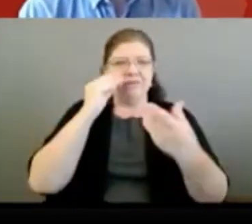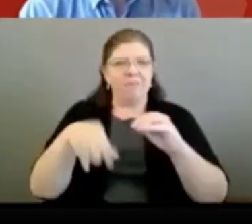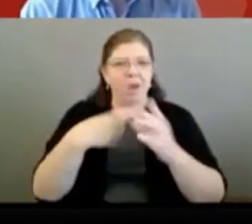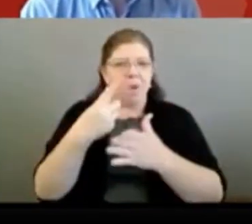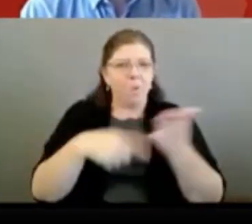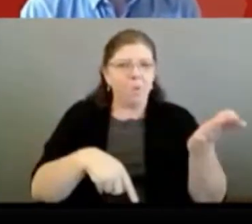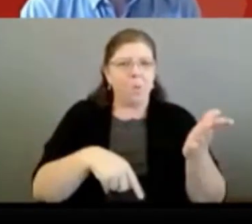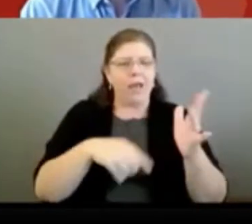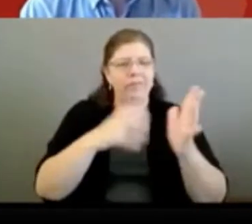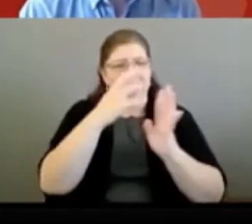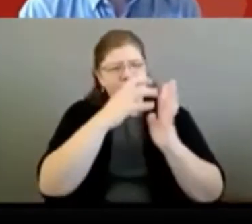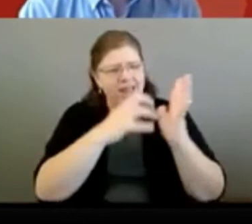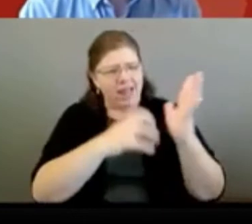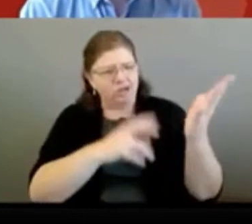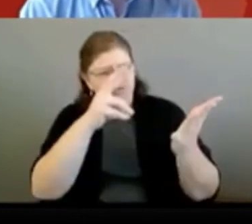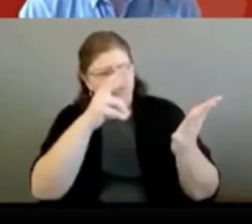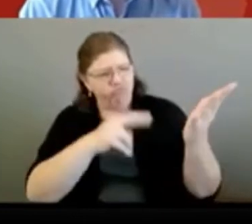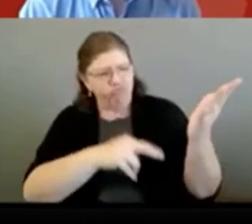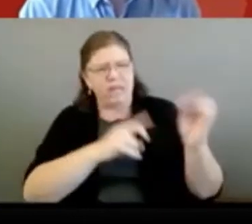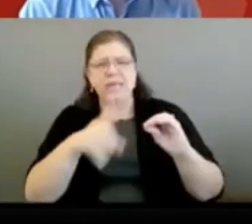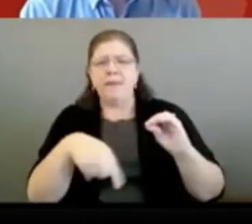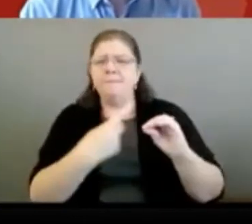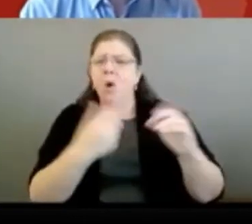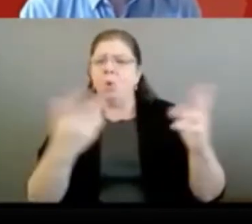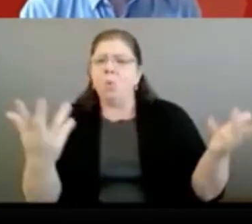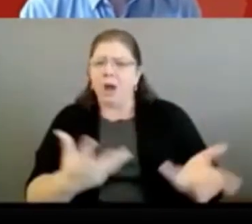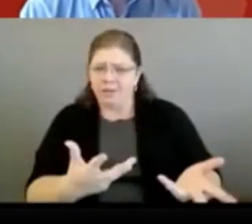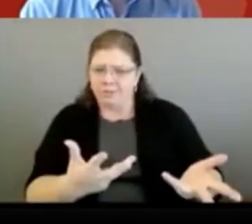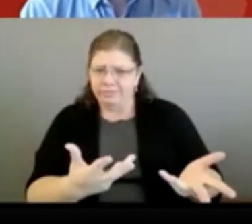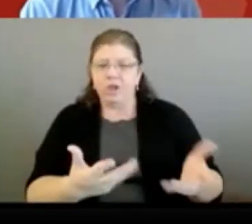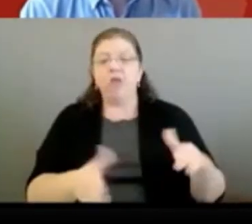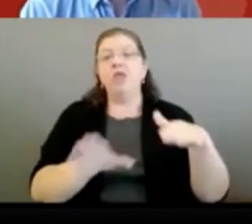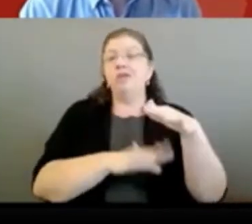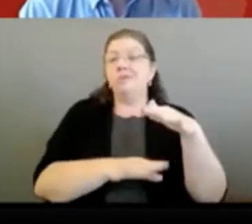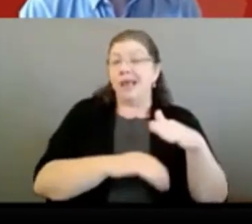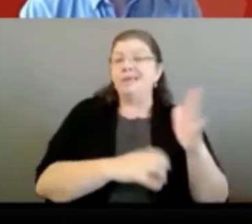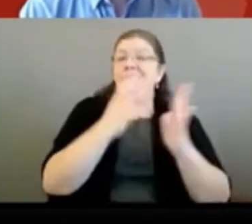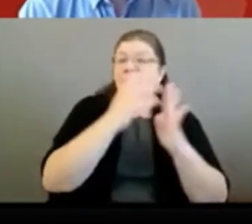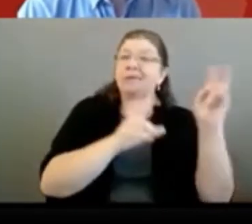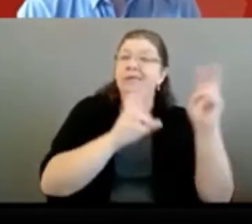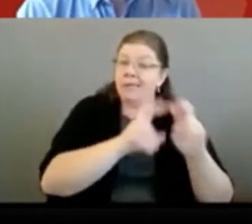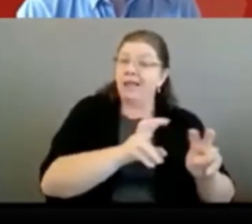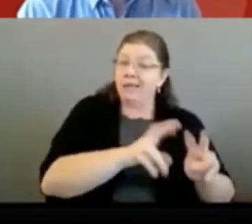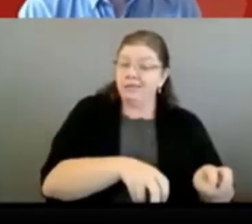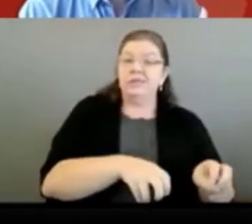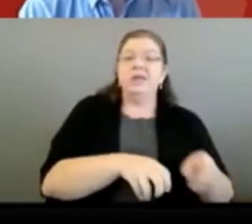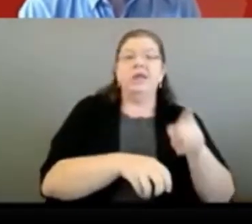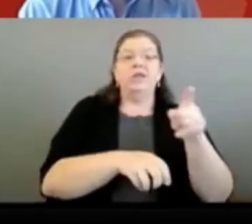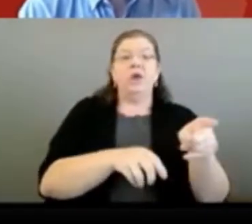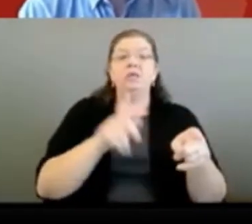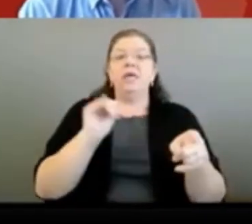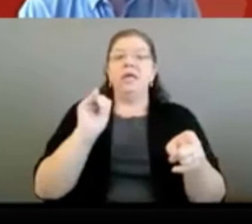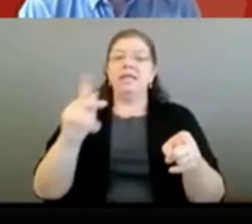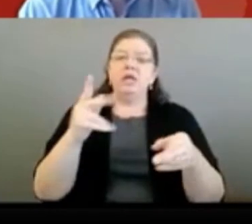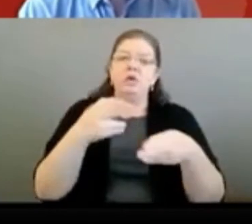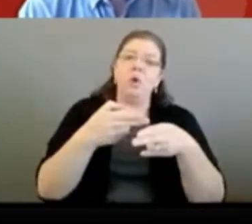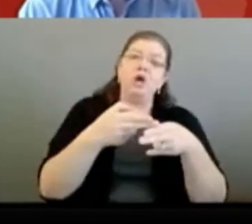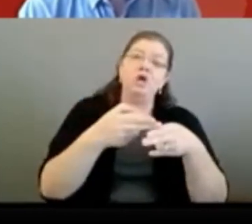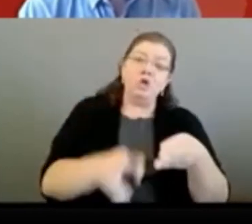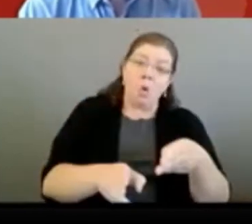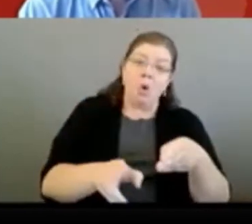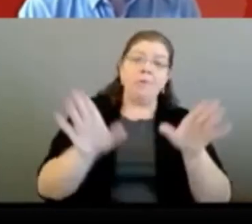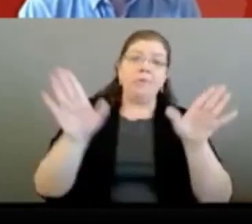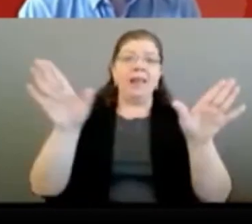text is actually about. Well, there's basic text analysis. So I've linked to a really short but